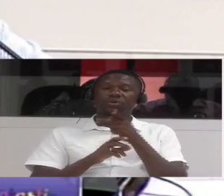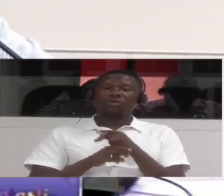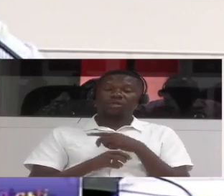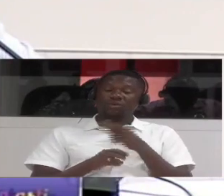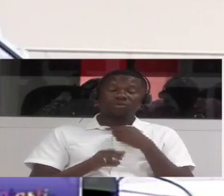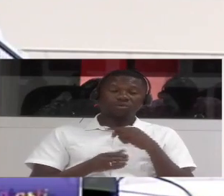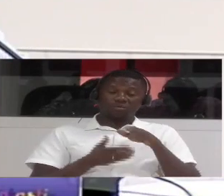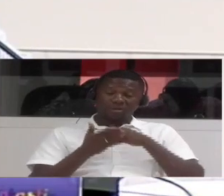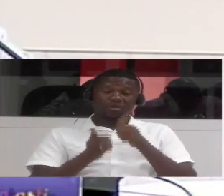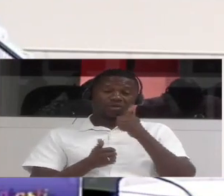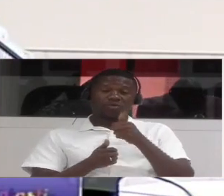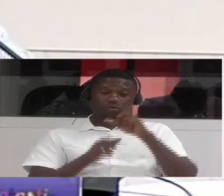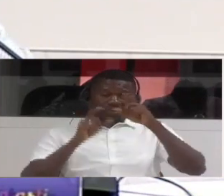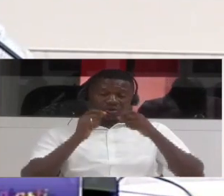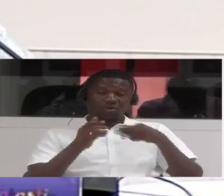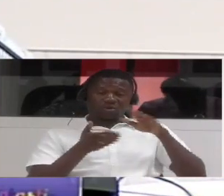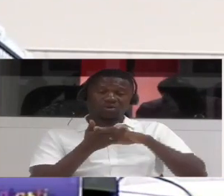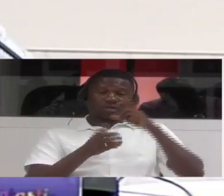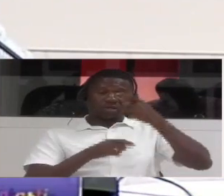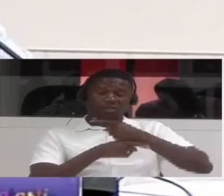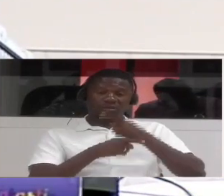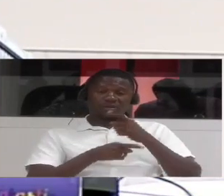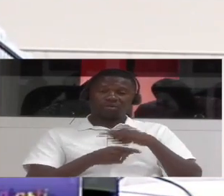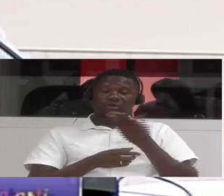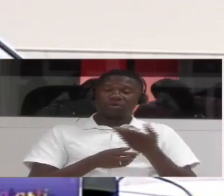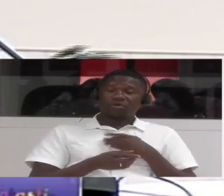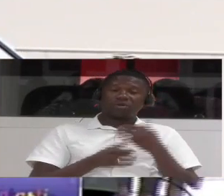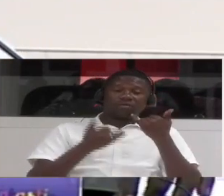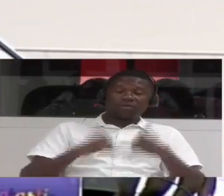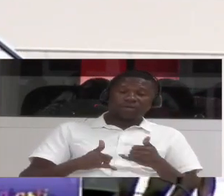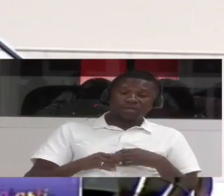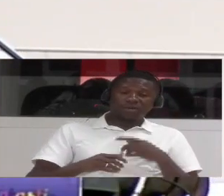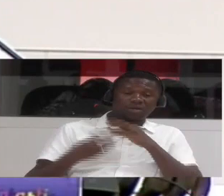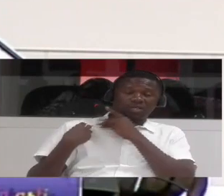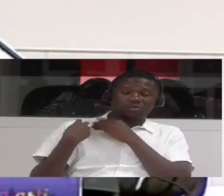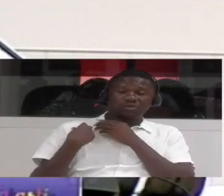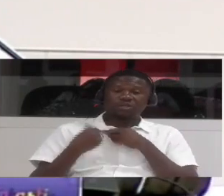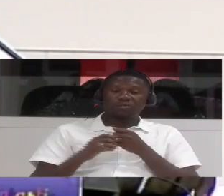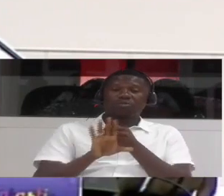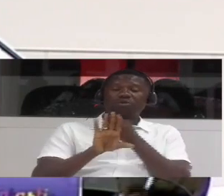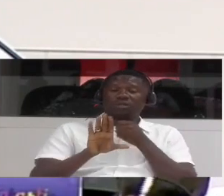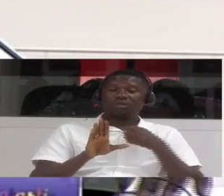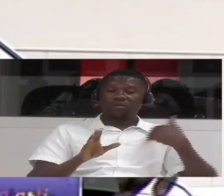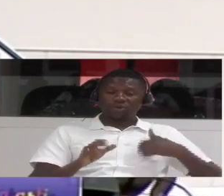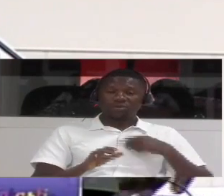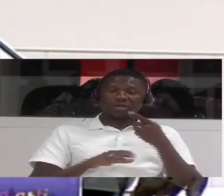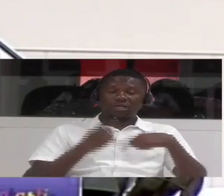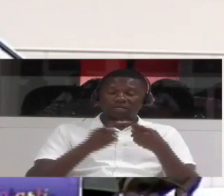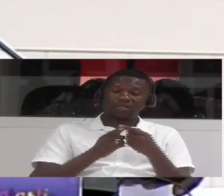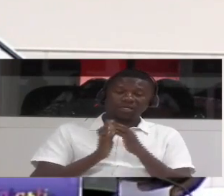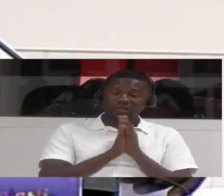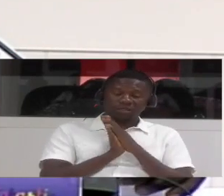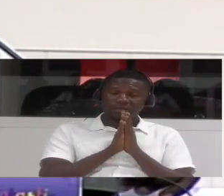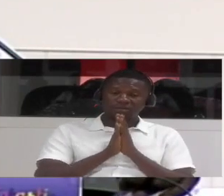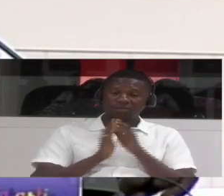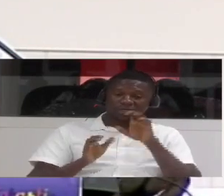we are kind of failing in our responsibility in protecting people against being trafficked. So as a result, he